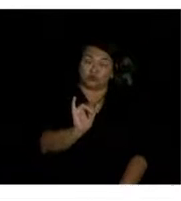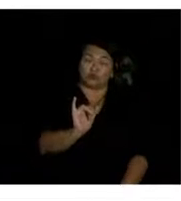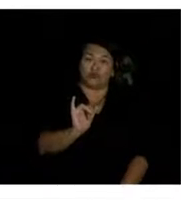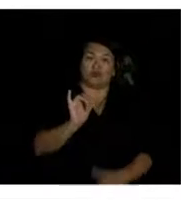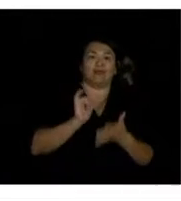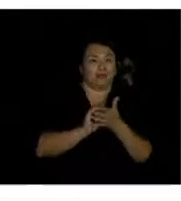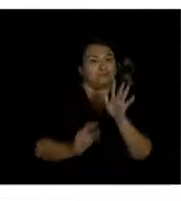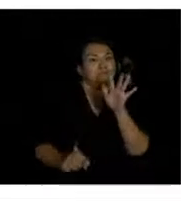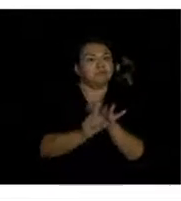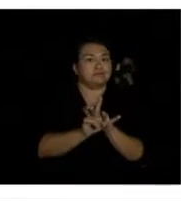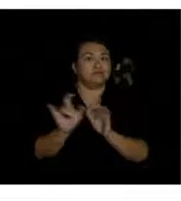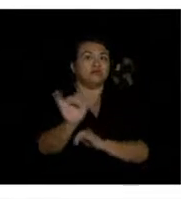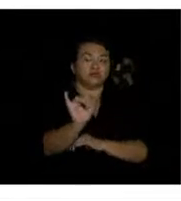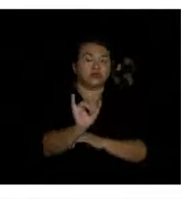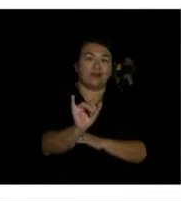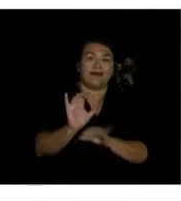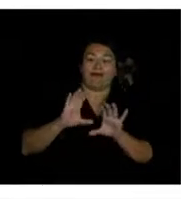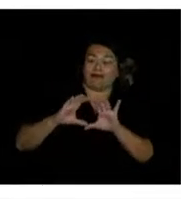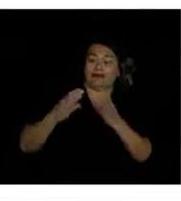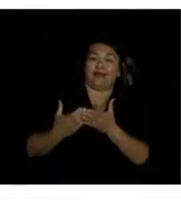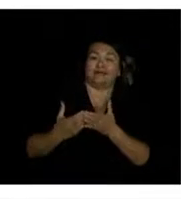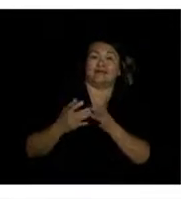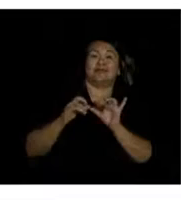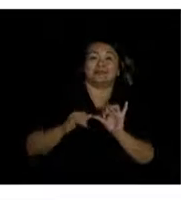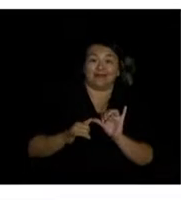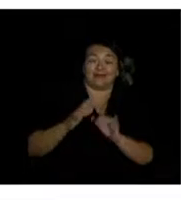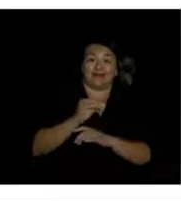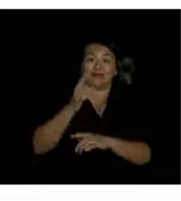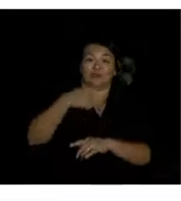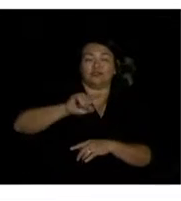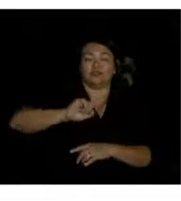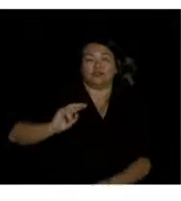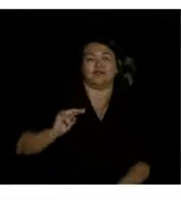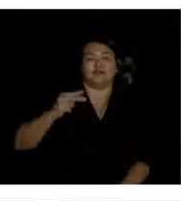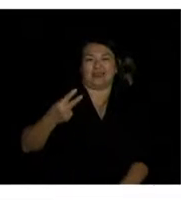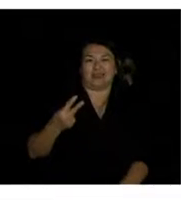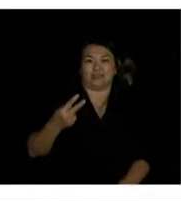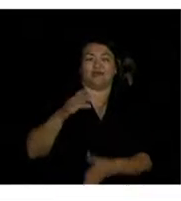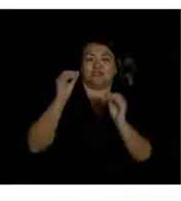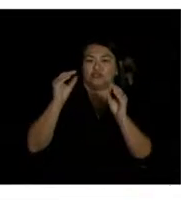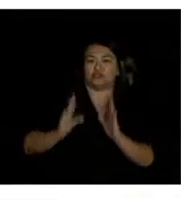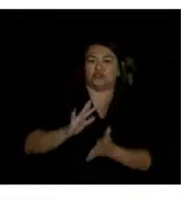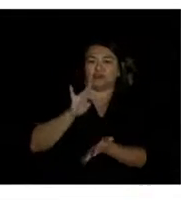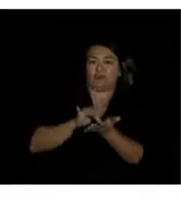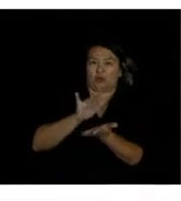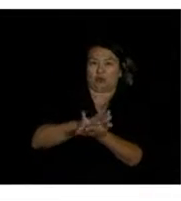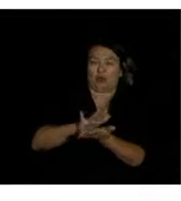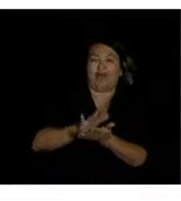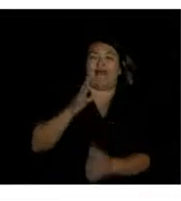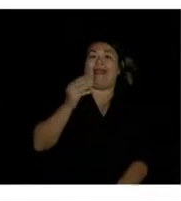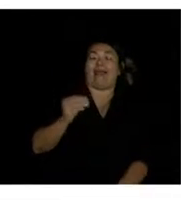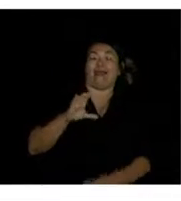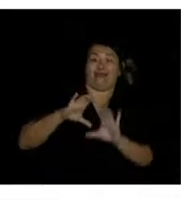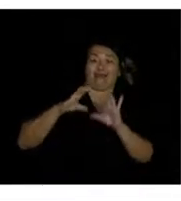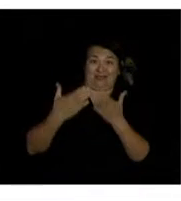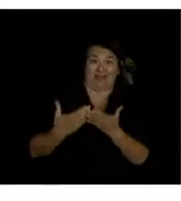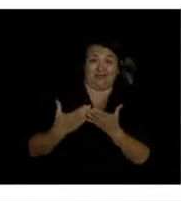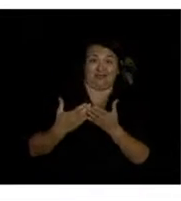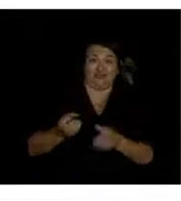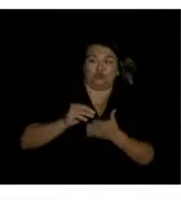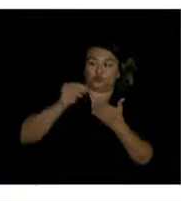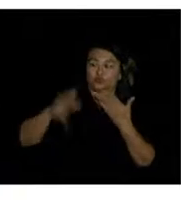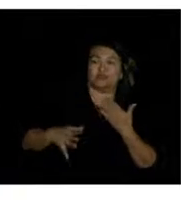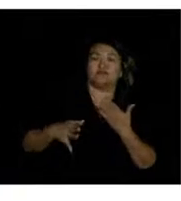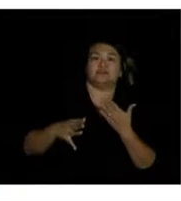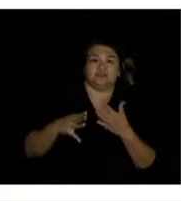forefront. And I would say class size, and those who are secondary teachers, probably class load would be something,